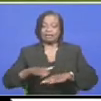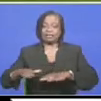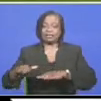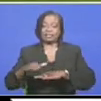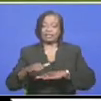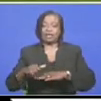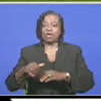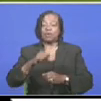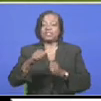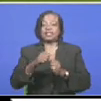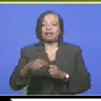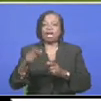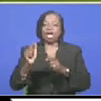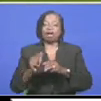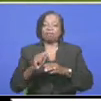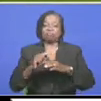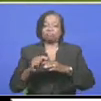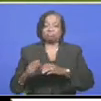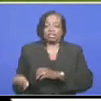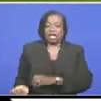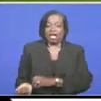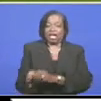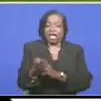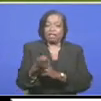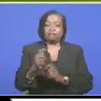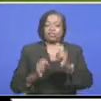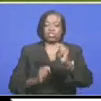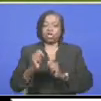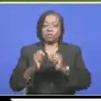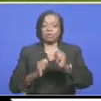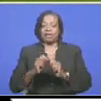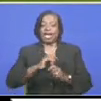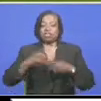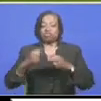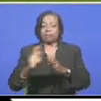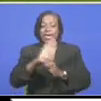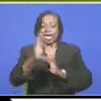golf tournament, I thought, why not try my hand with a swing?